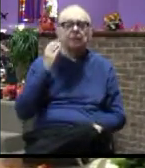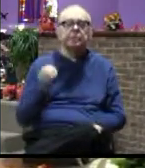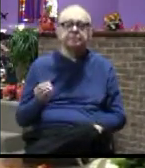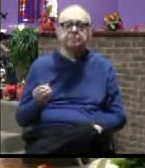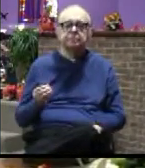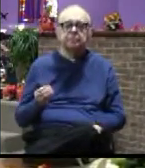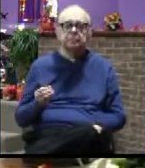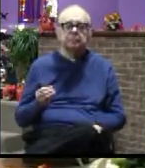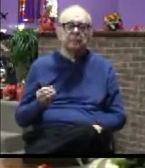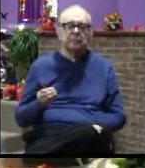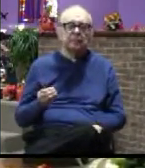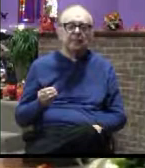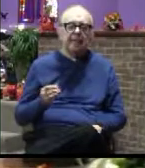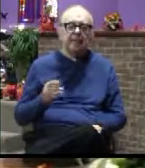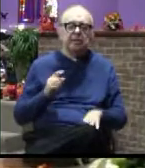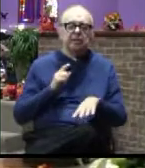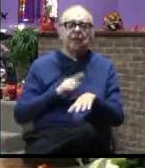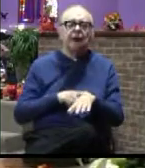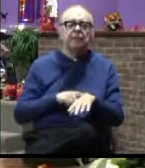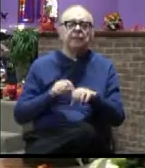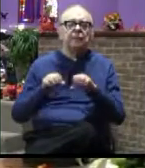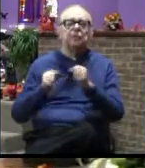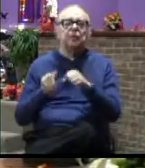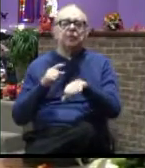experience points of brokenness.